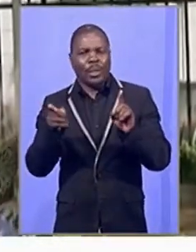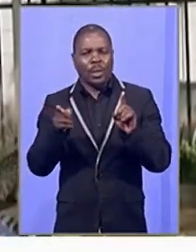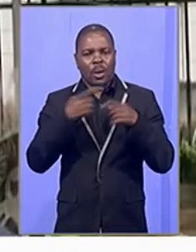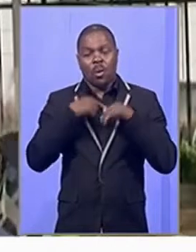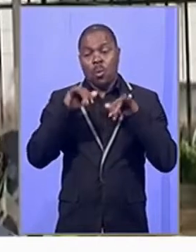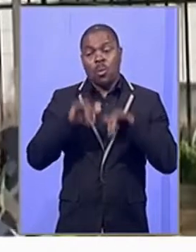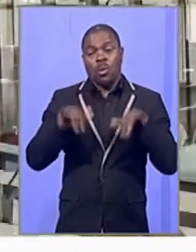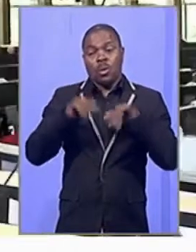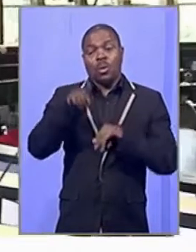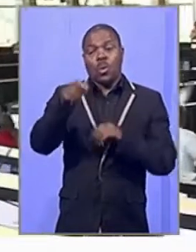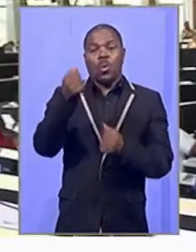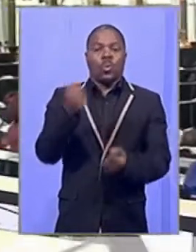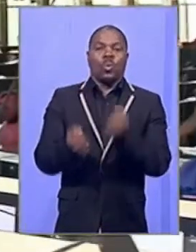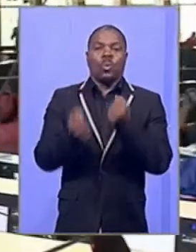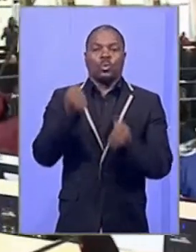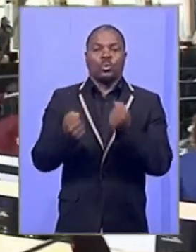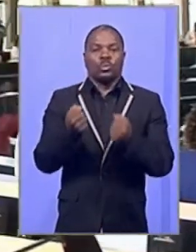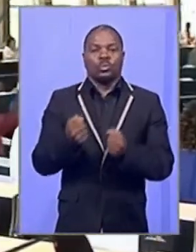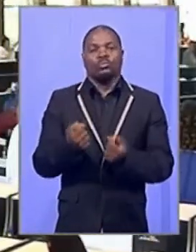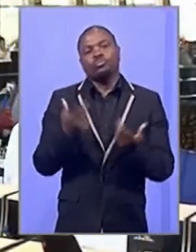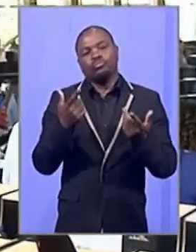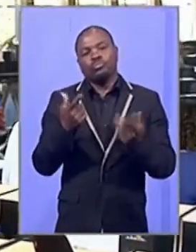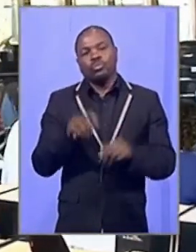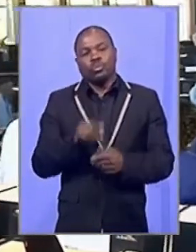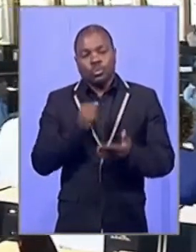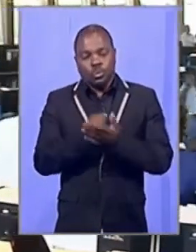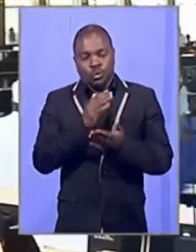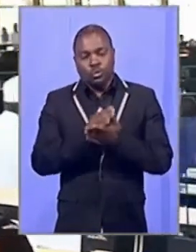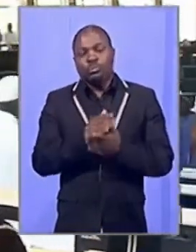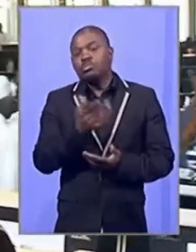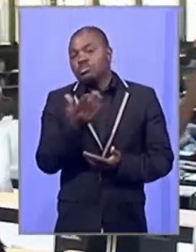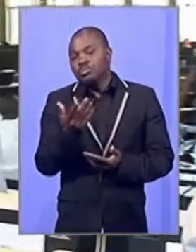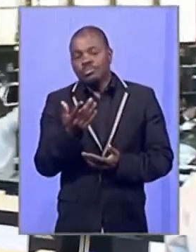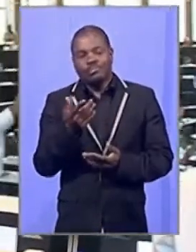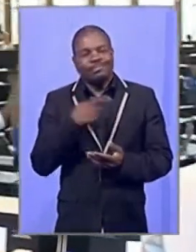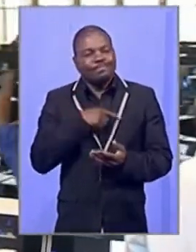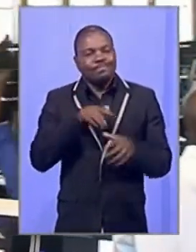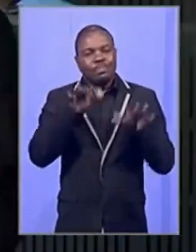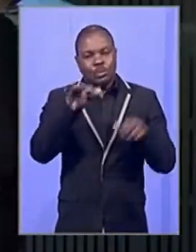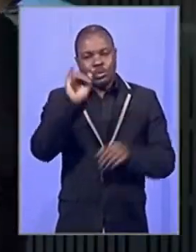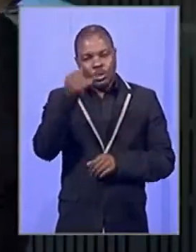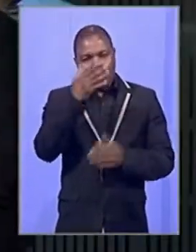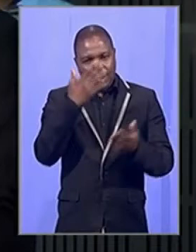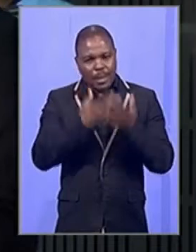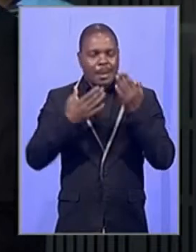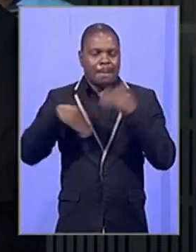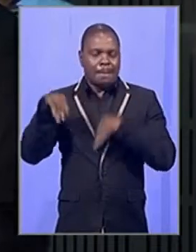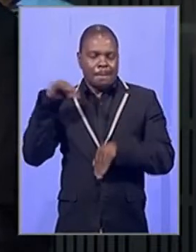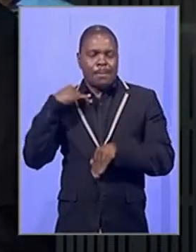for the courts to redeem the residents of Johannesburg from what has happened here today. It is heartbreaking that the city's